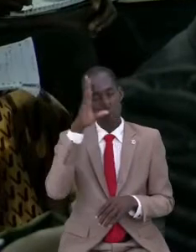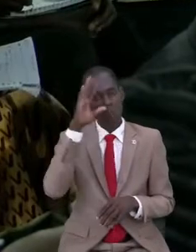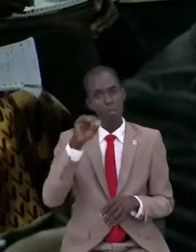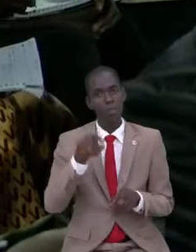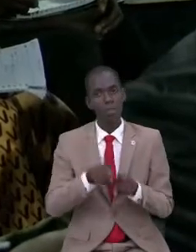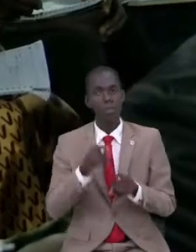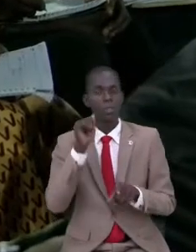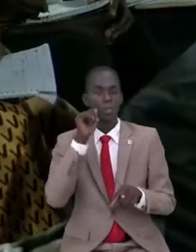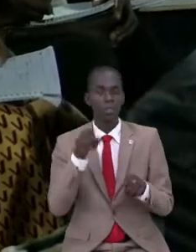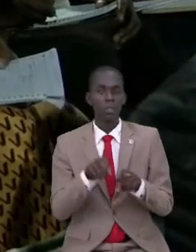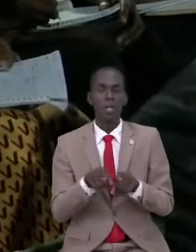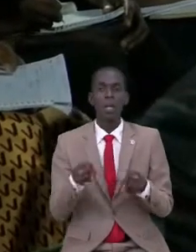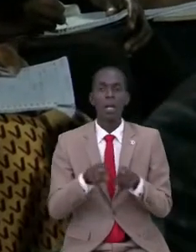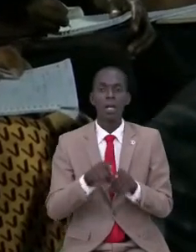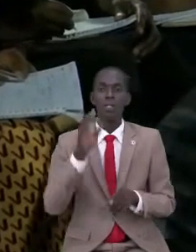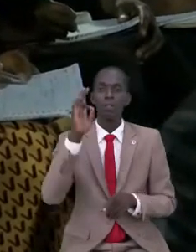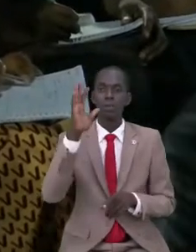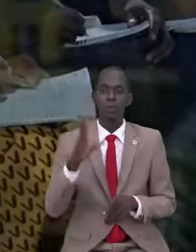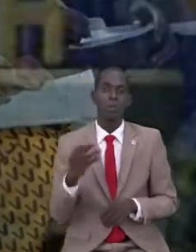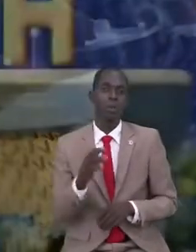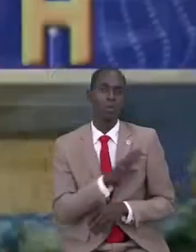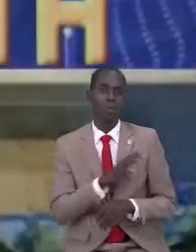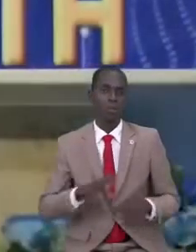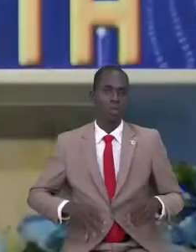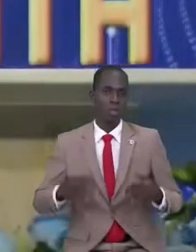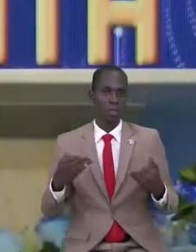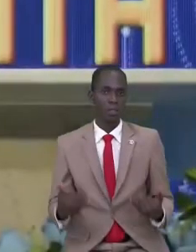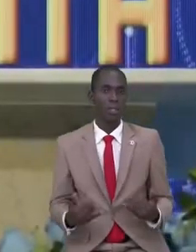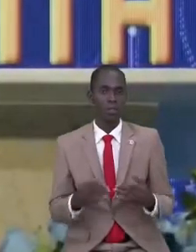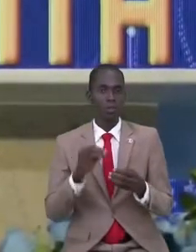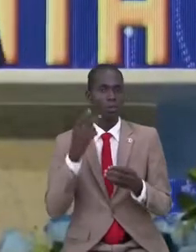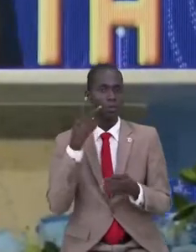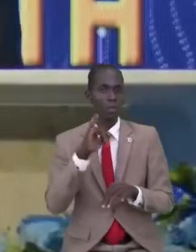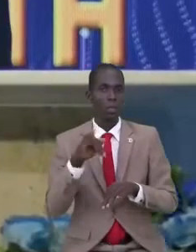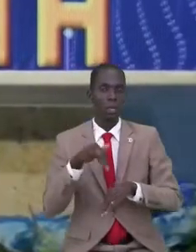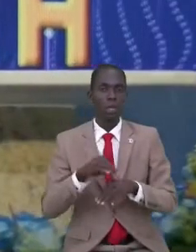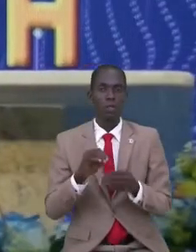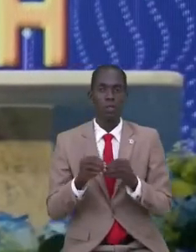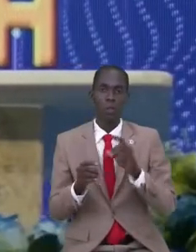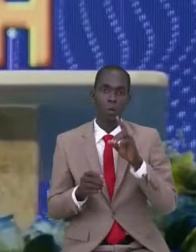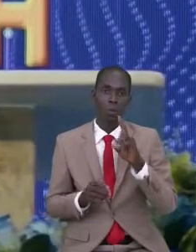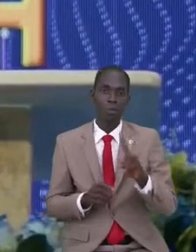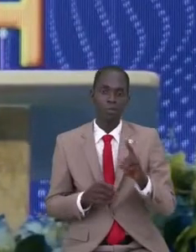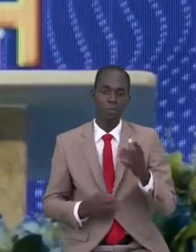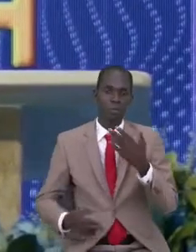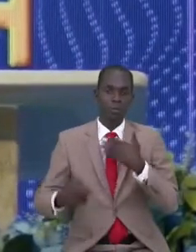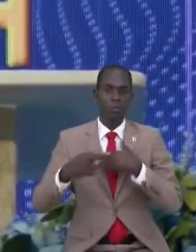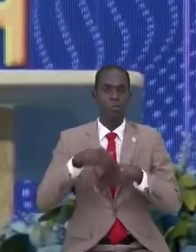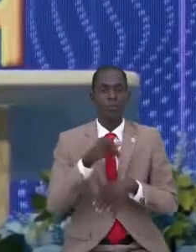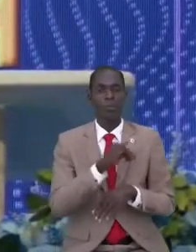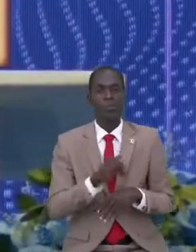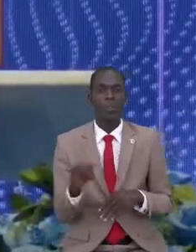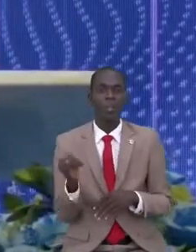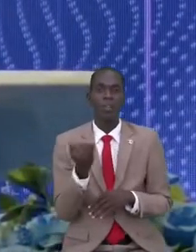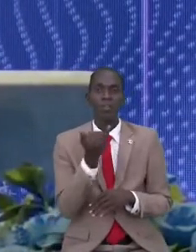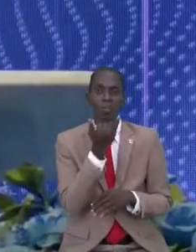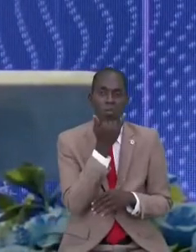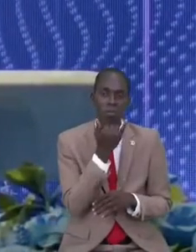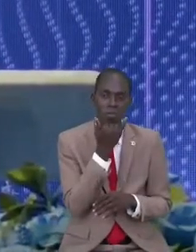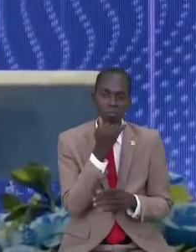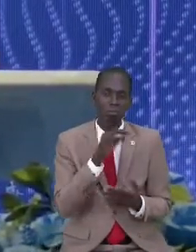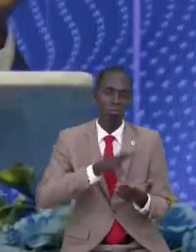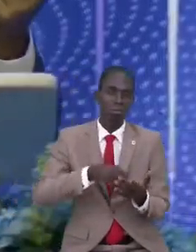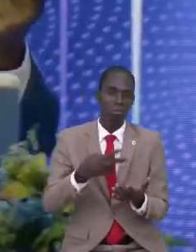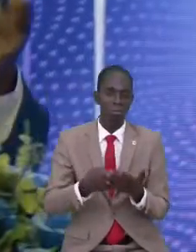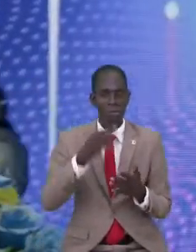look at number one. Number one, we're looking at restoring faulty brethren in